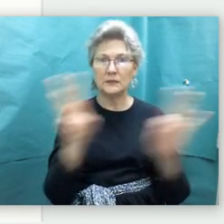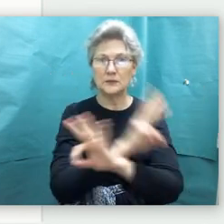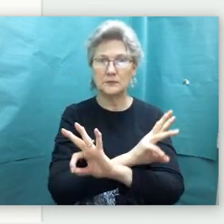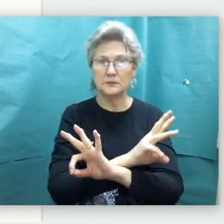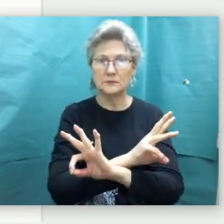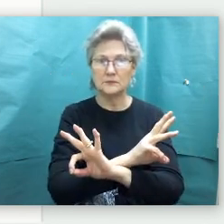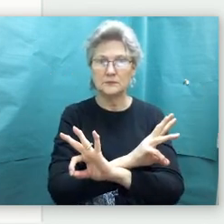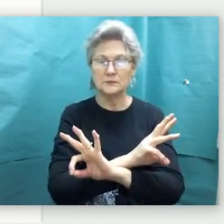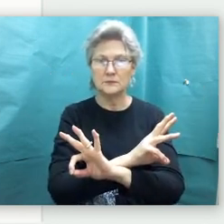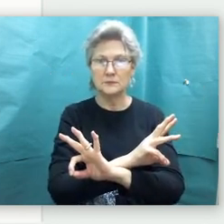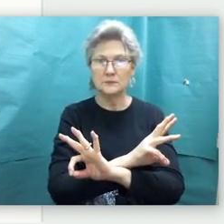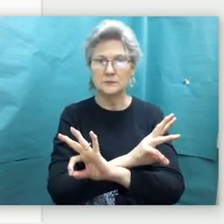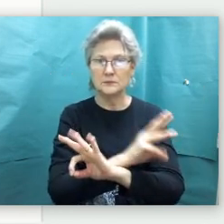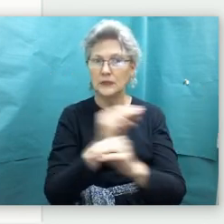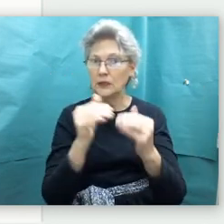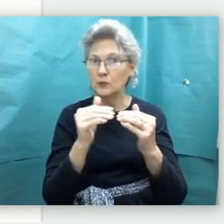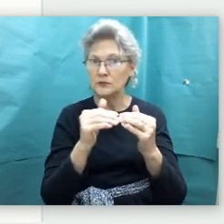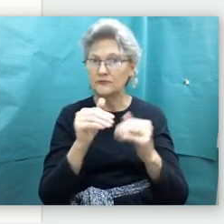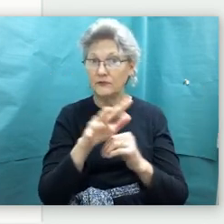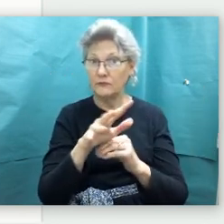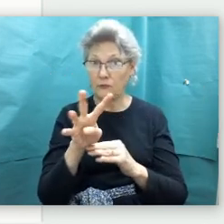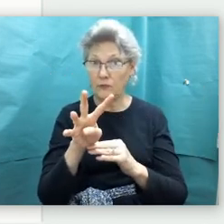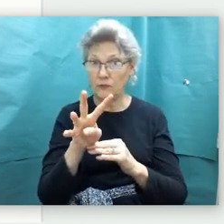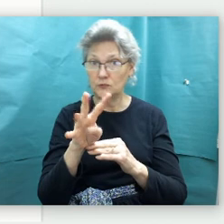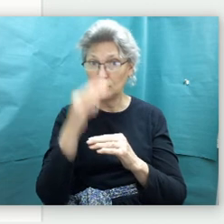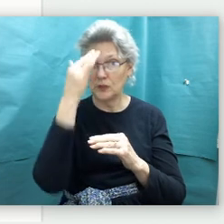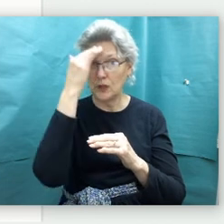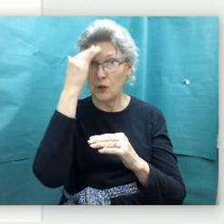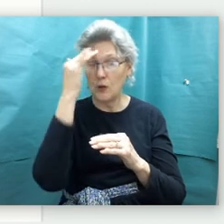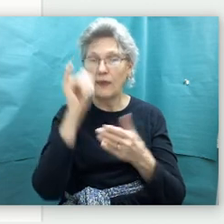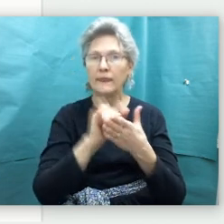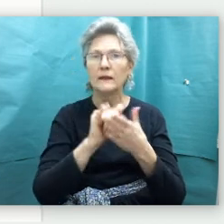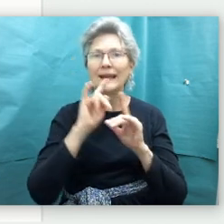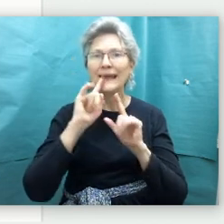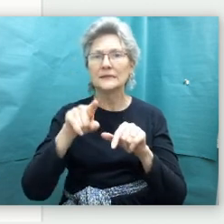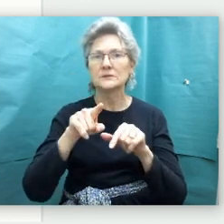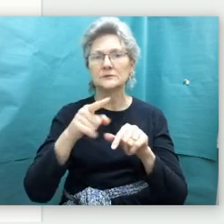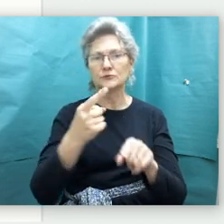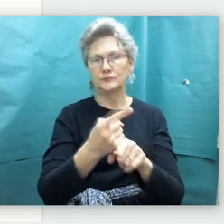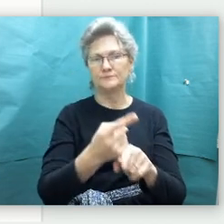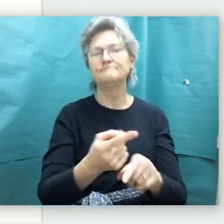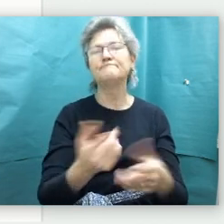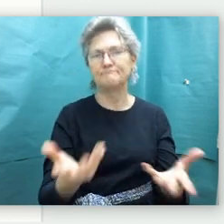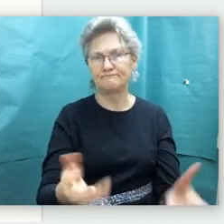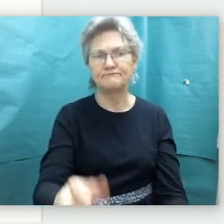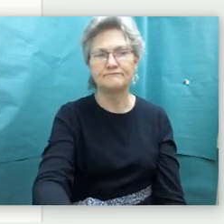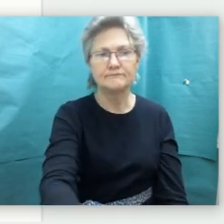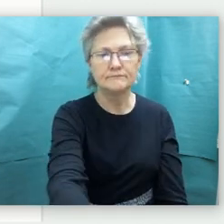9 or 9 times 6, we get 54. So we know that our answer is reasonable.